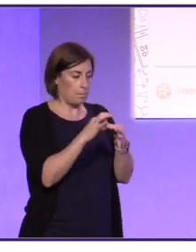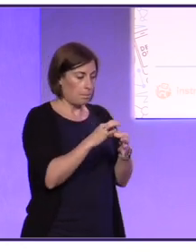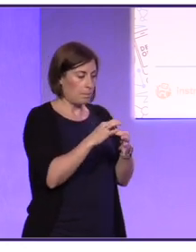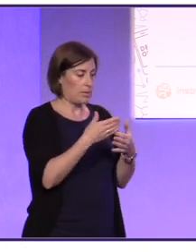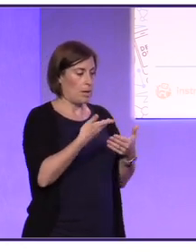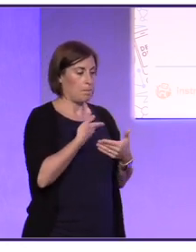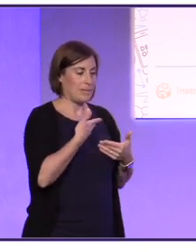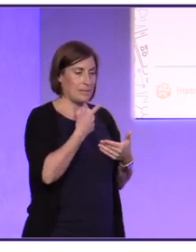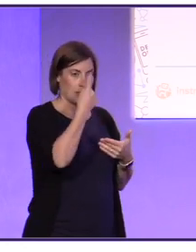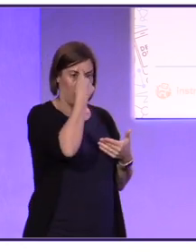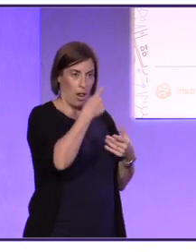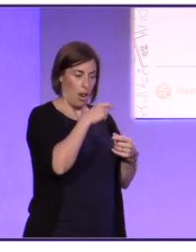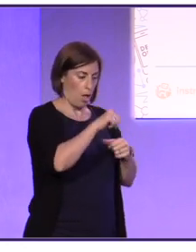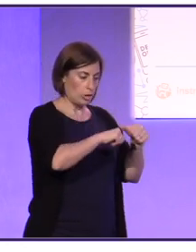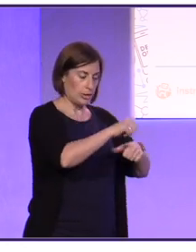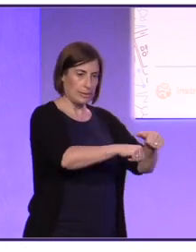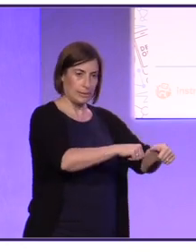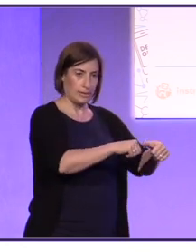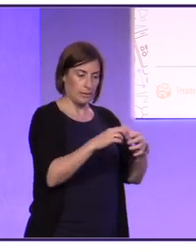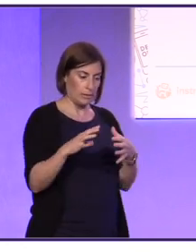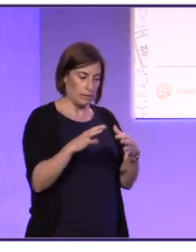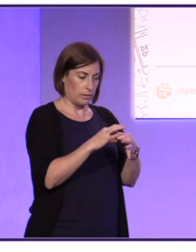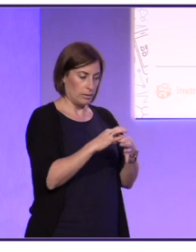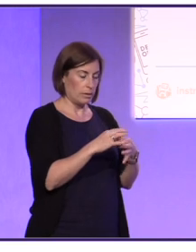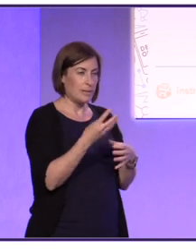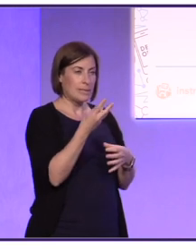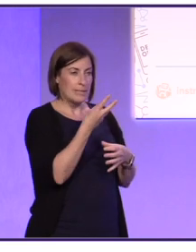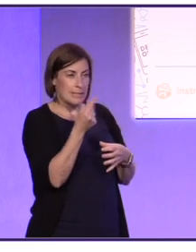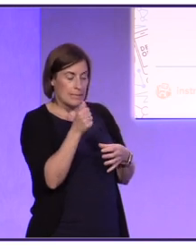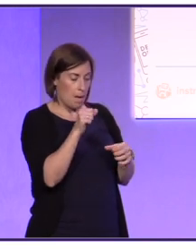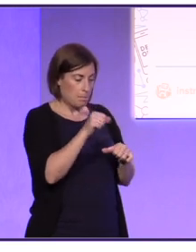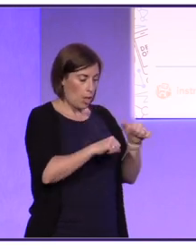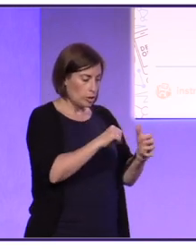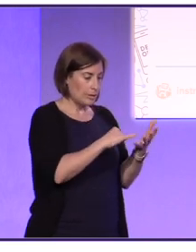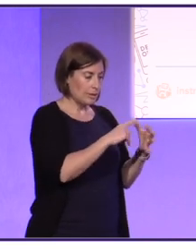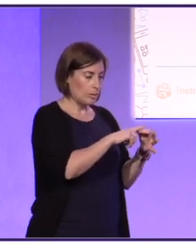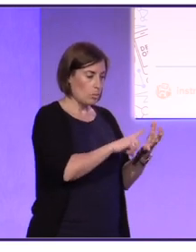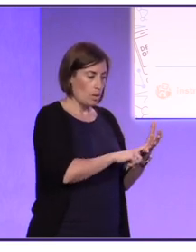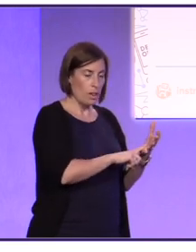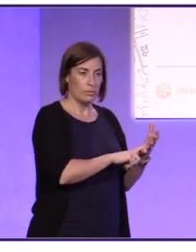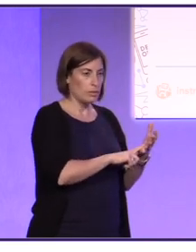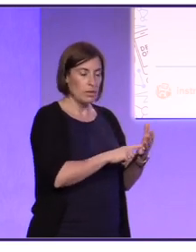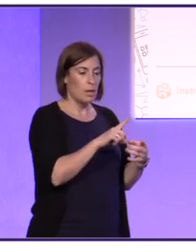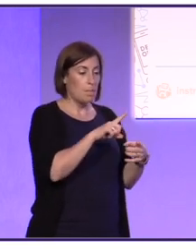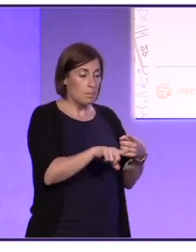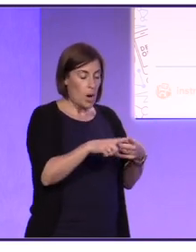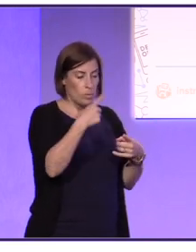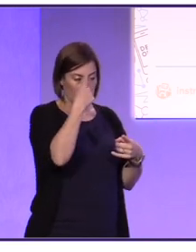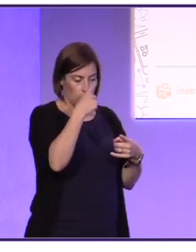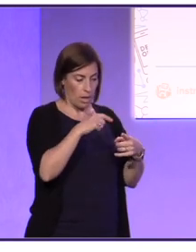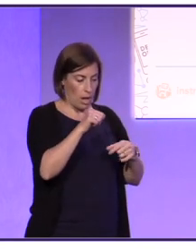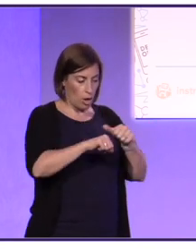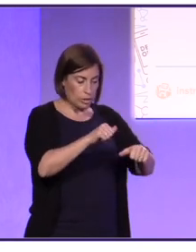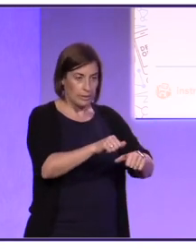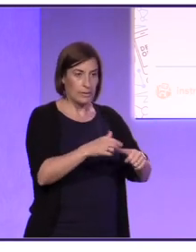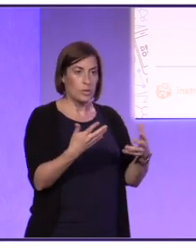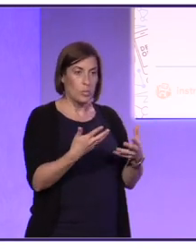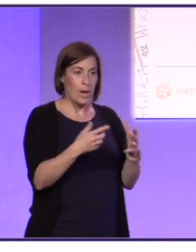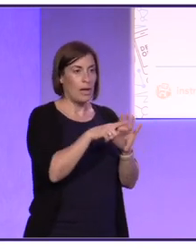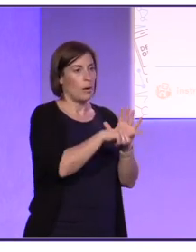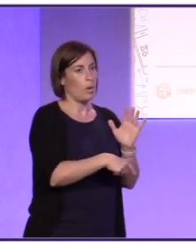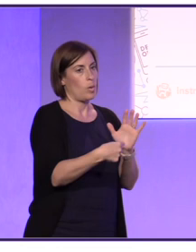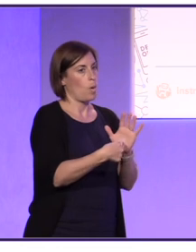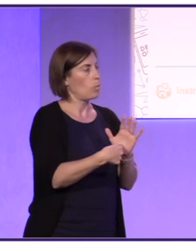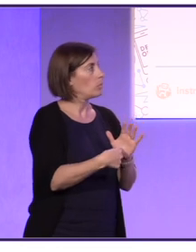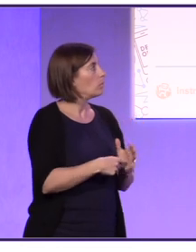resided. There was some logic in the SQL, but much more of the logic was by the actual code. So